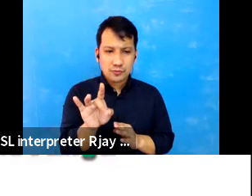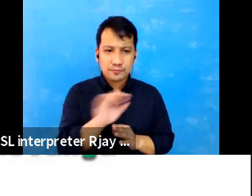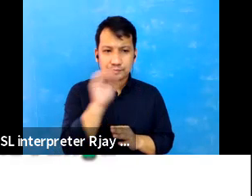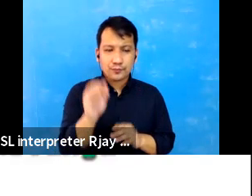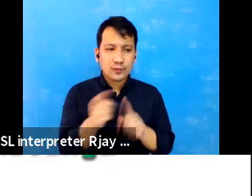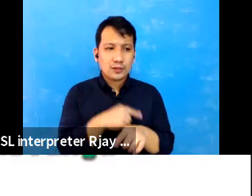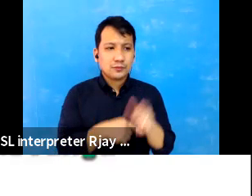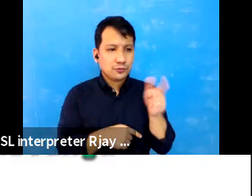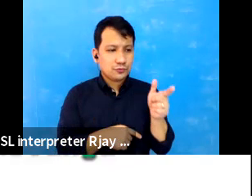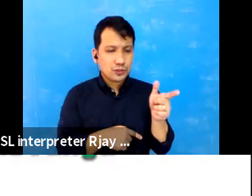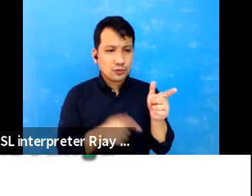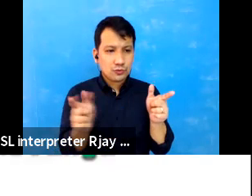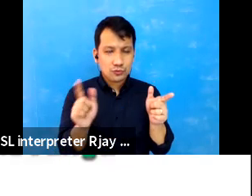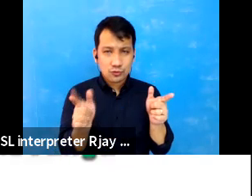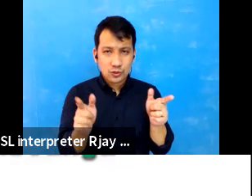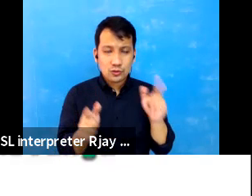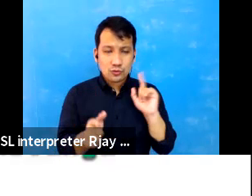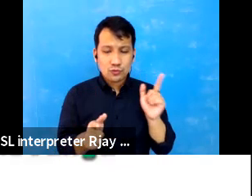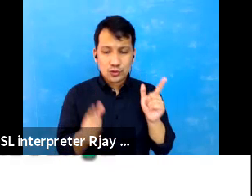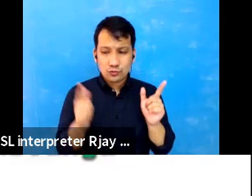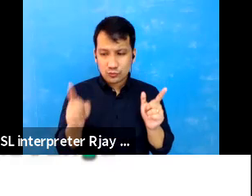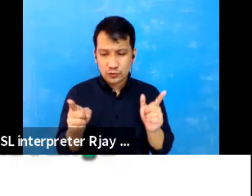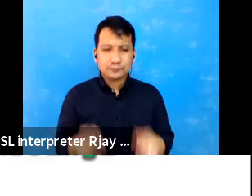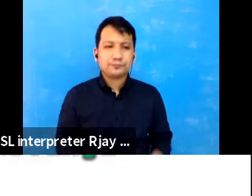from 2020 to 2021.